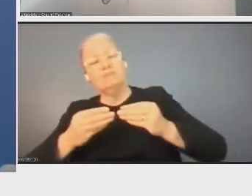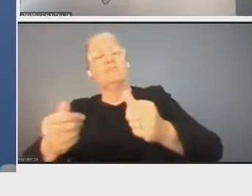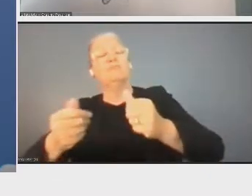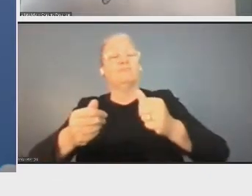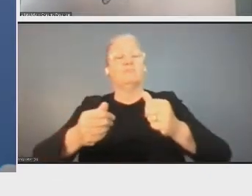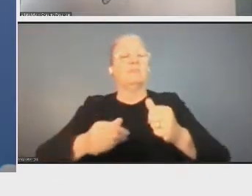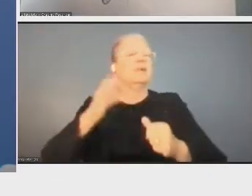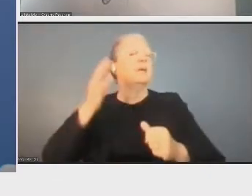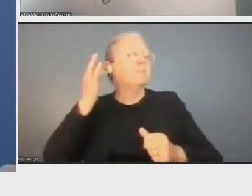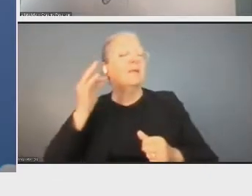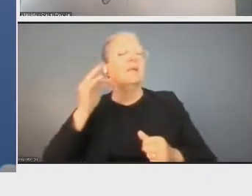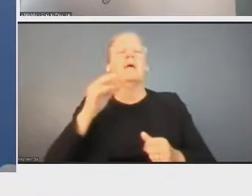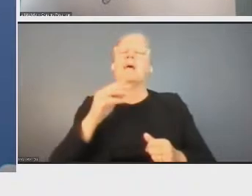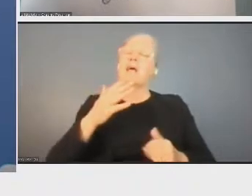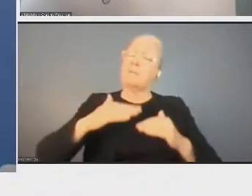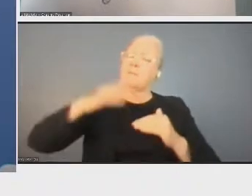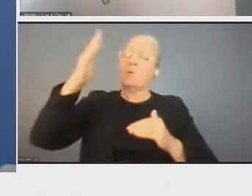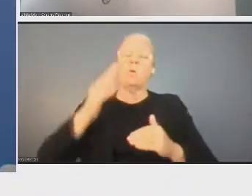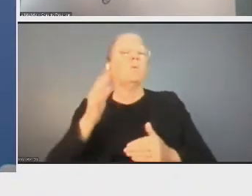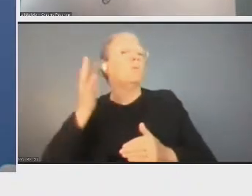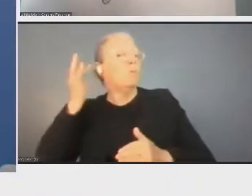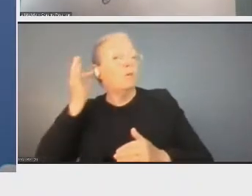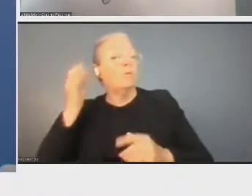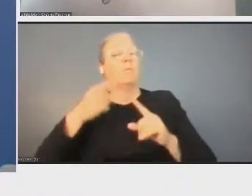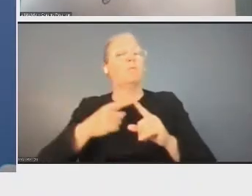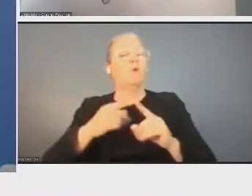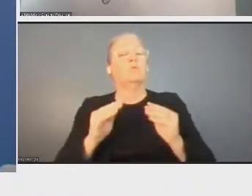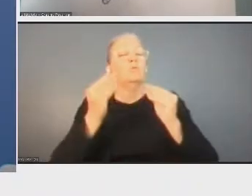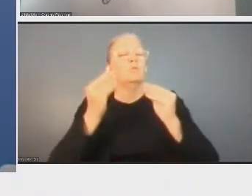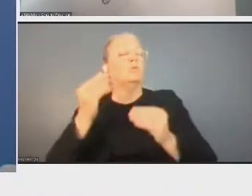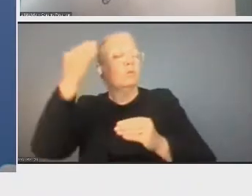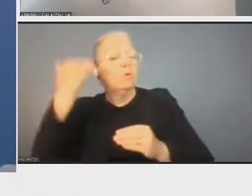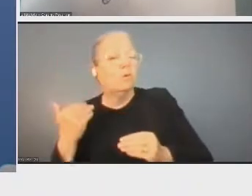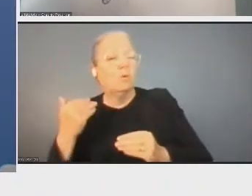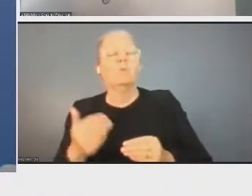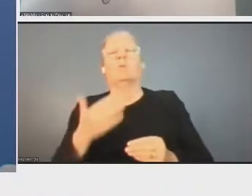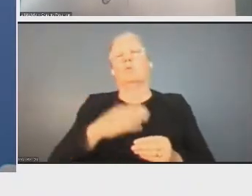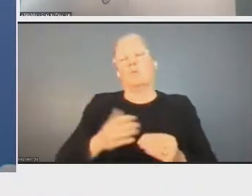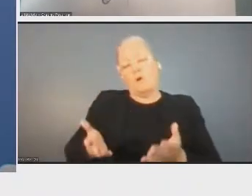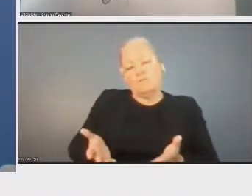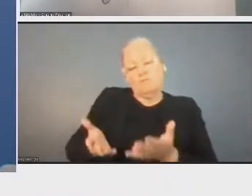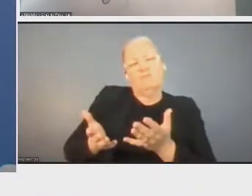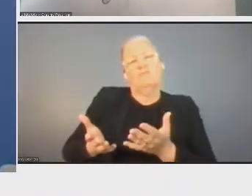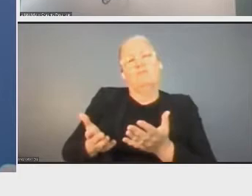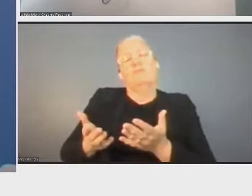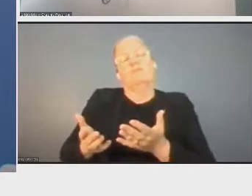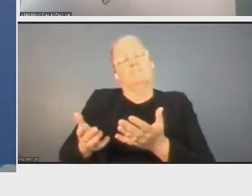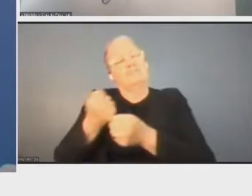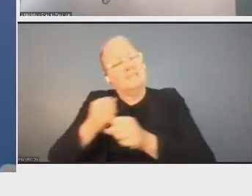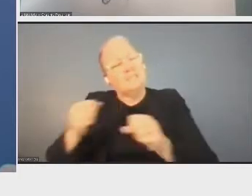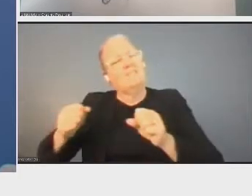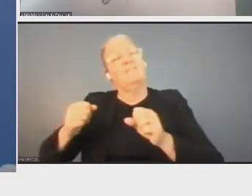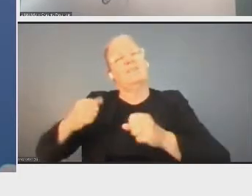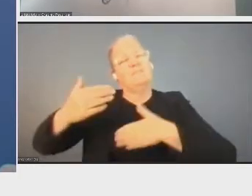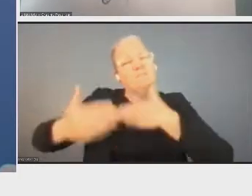particularly women and girls, in taking decisions and actions to conserve, sustainably manage, and use,